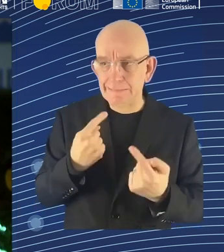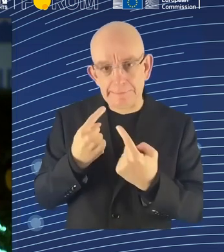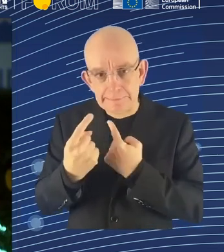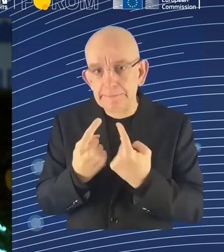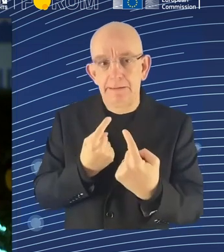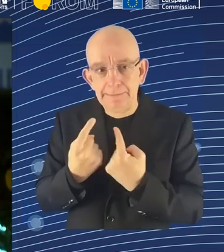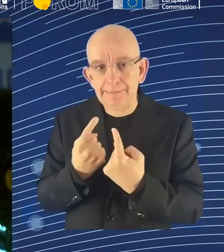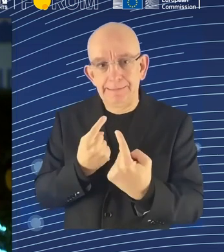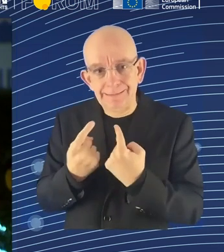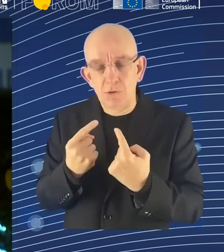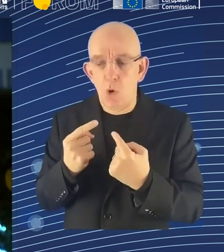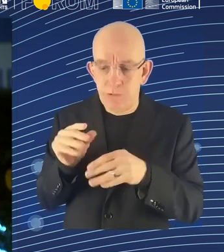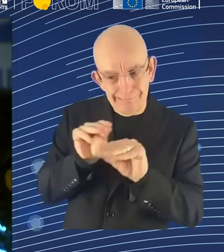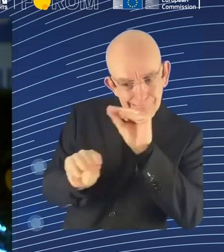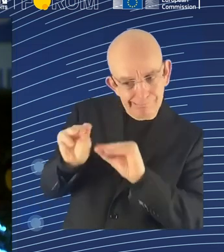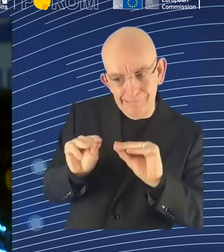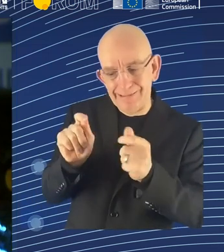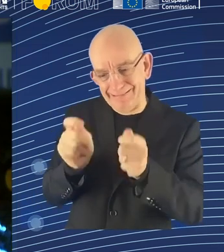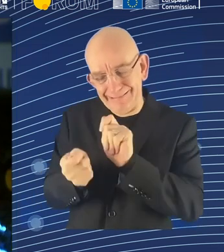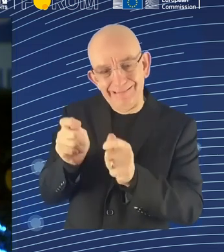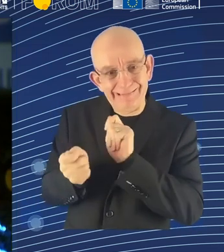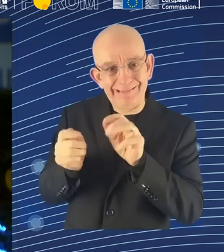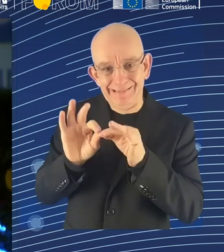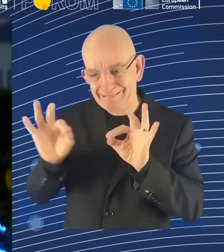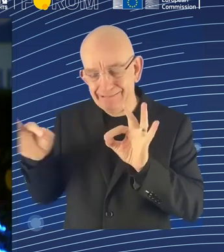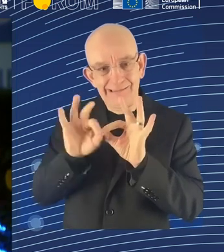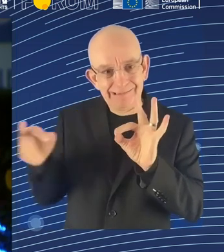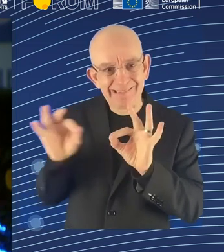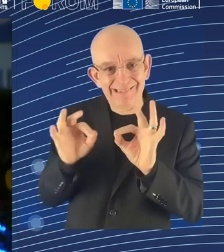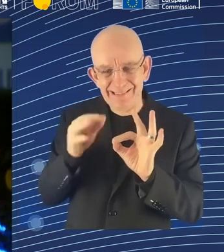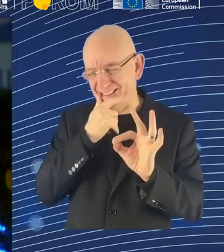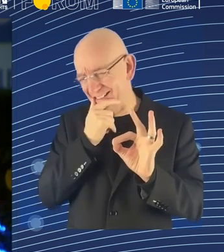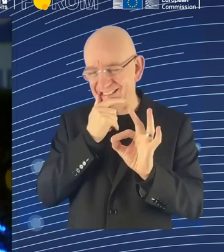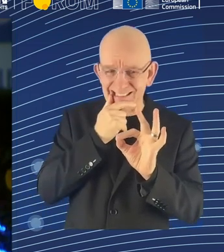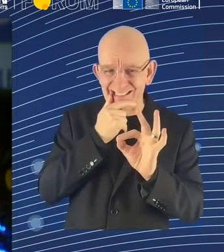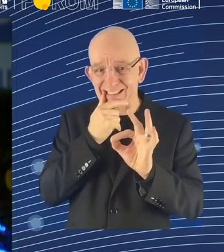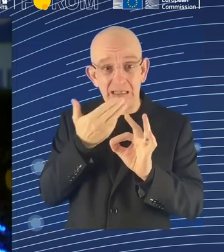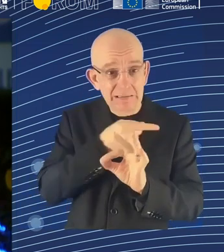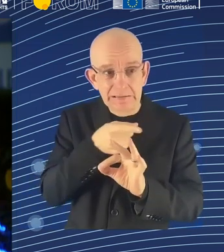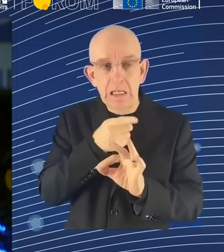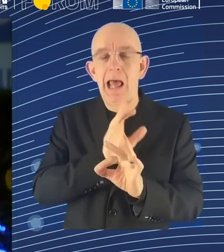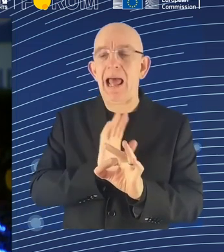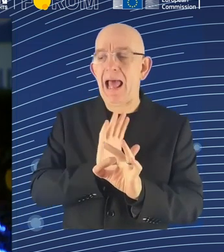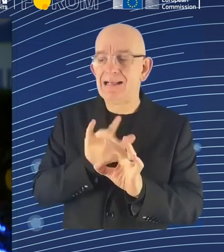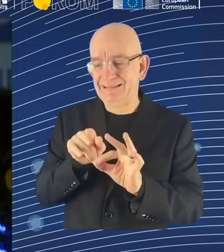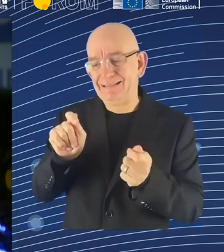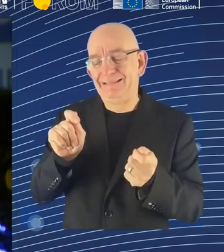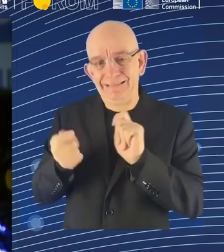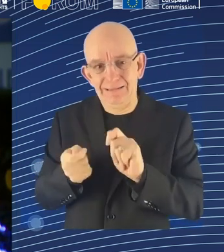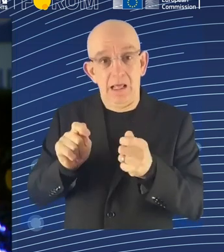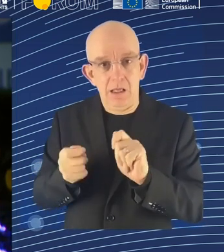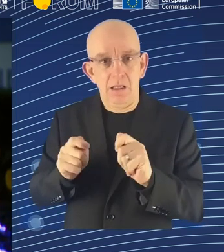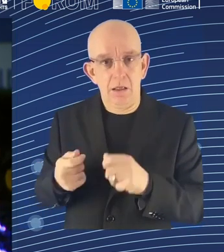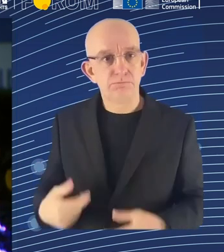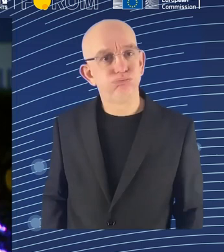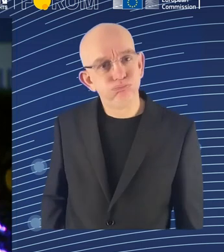in both chambers. And I can tell you that it's difficult, but yes, we've managed it. When we can't, then what do we do? Well, we put our trust